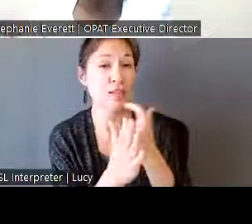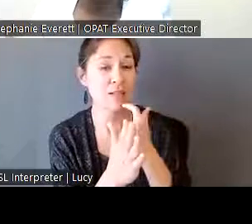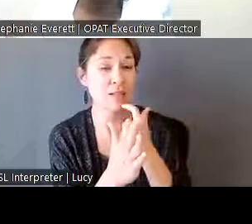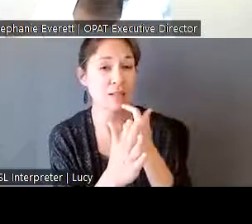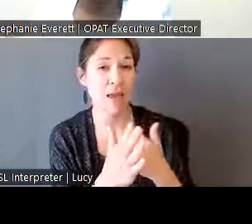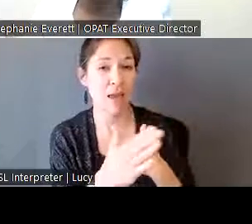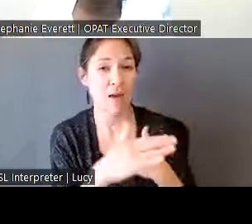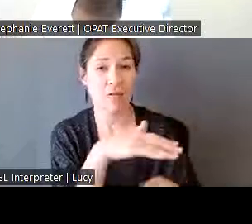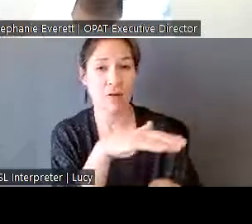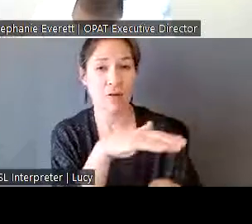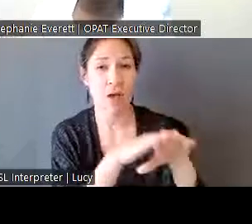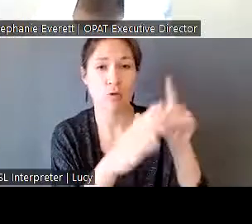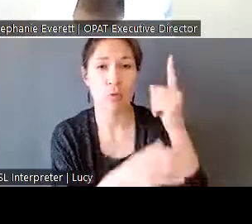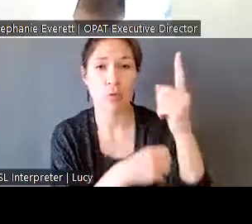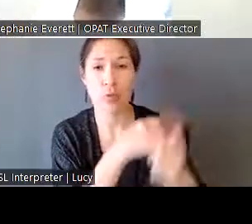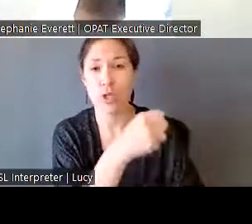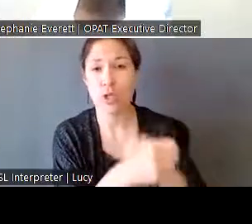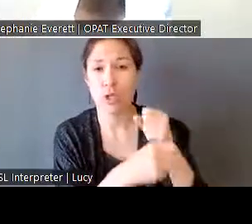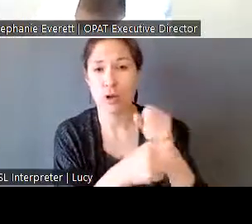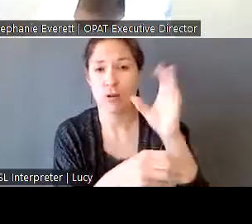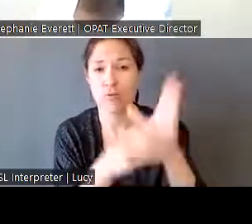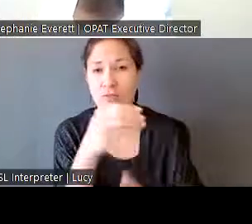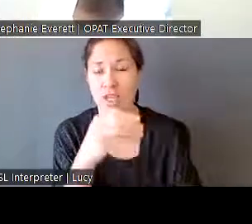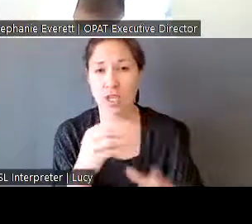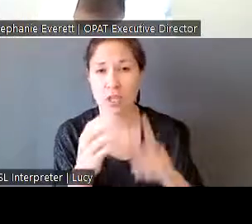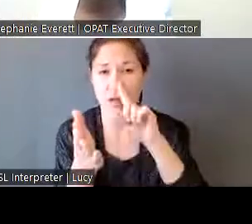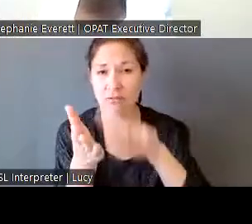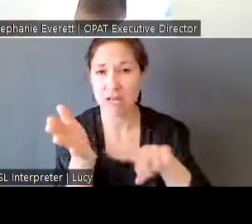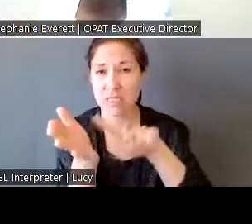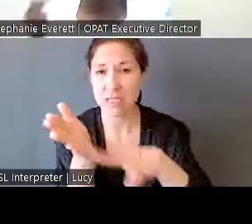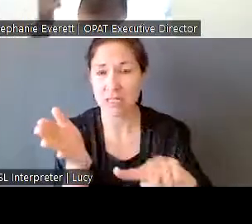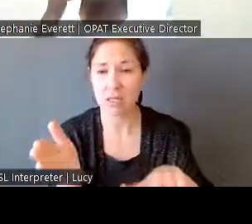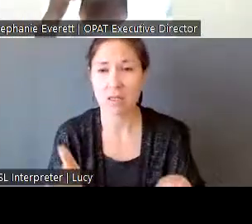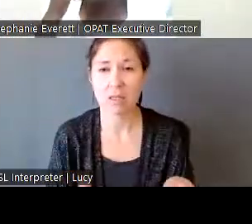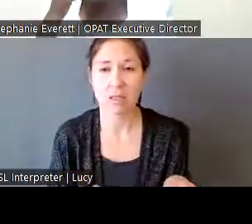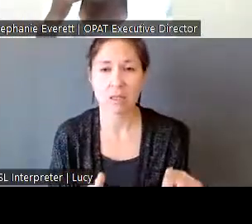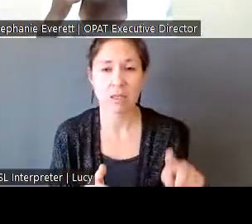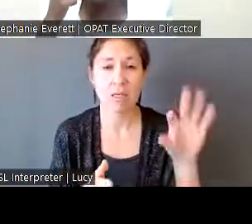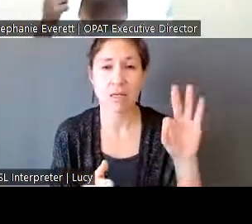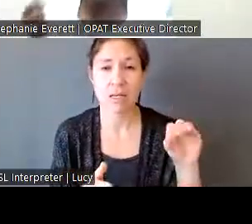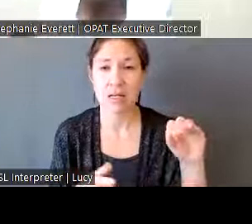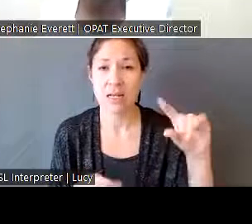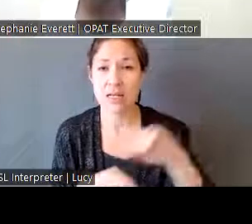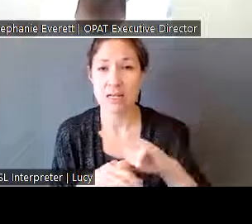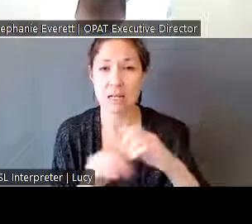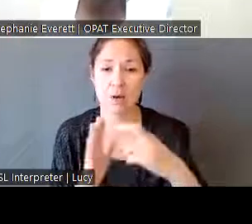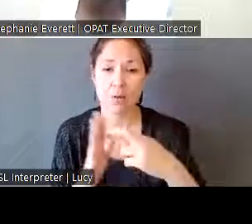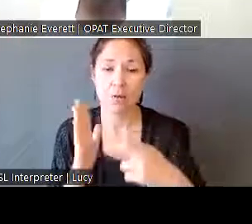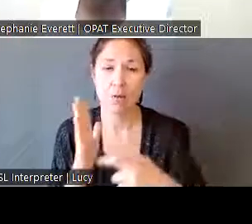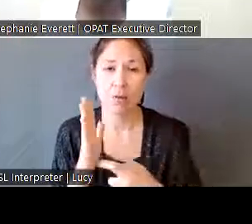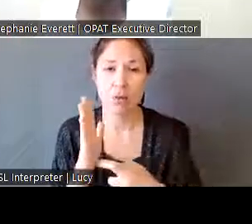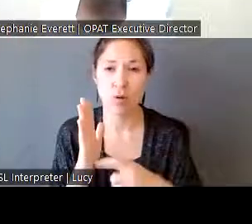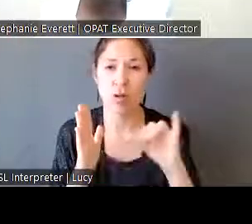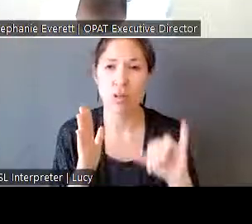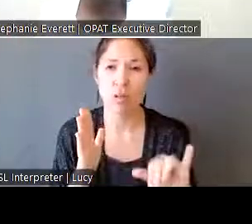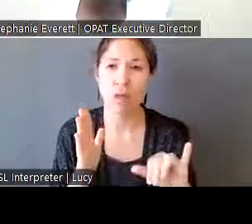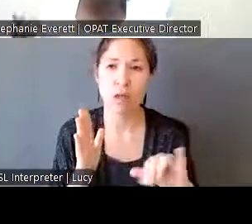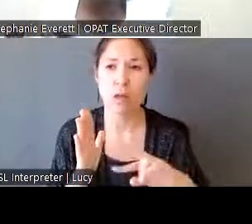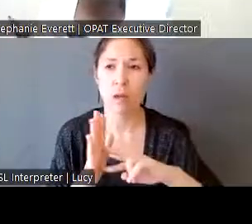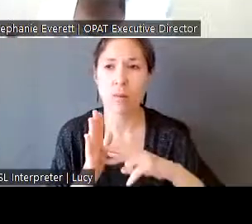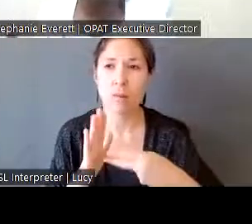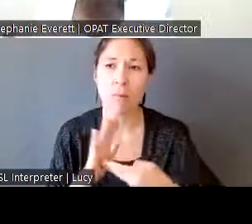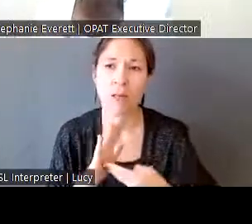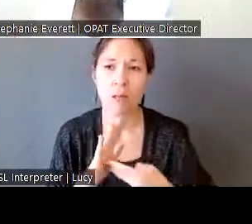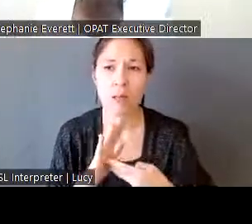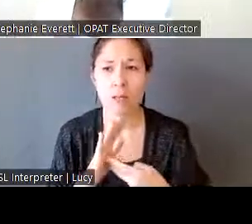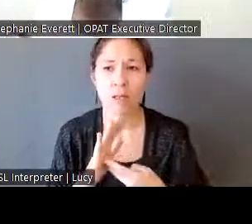an investigation. I think the 90-day rule is just to give Post a heads